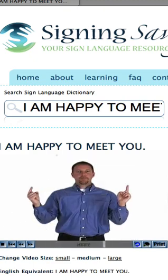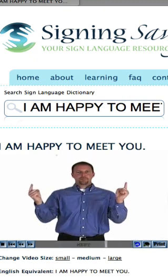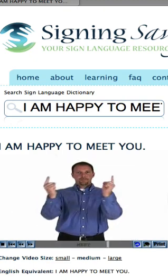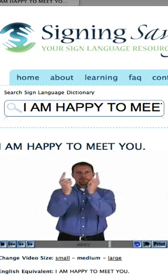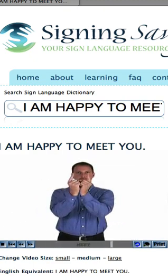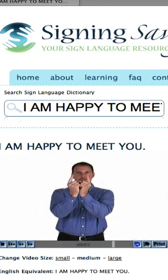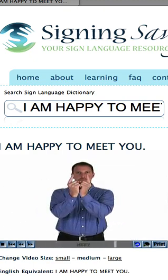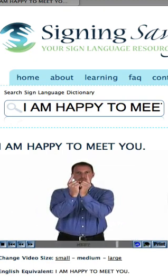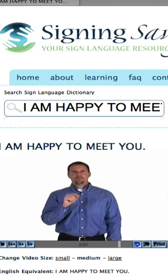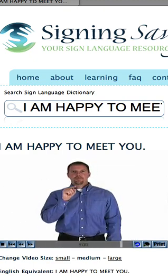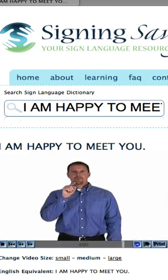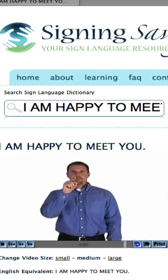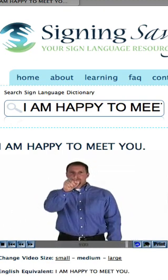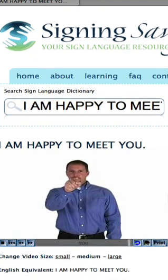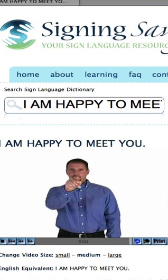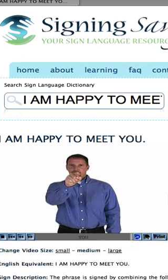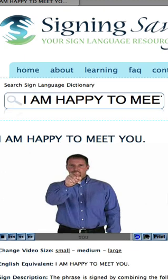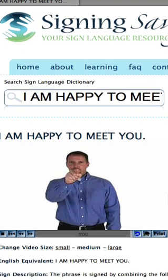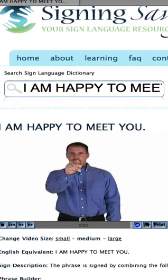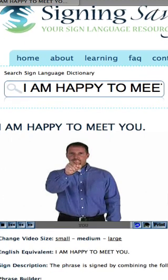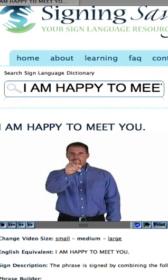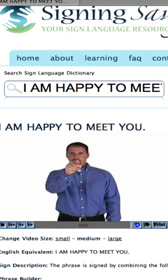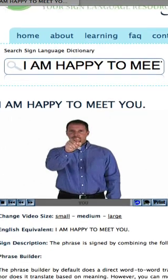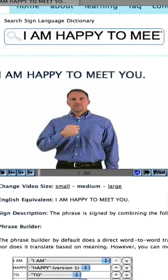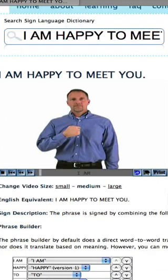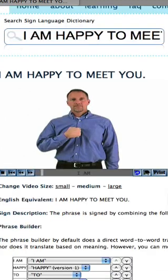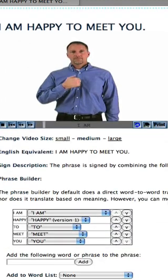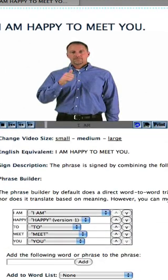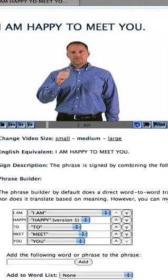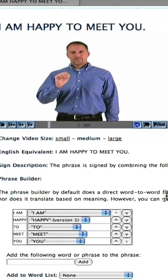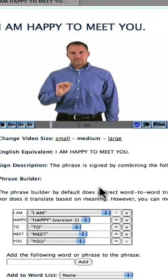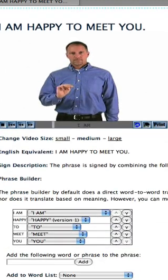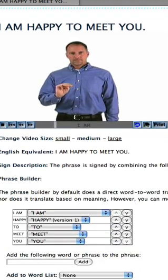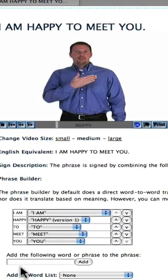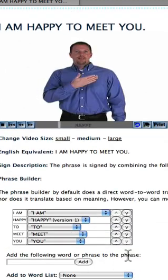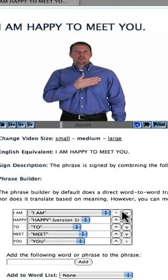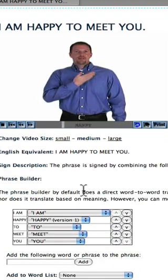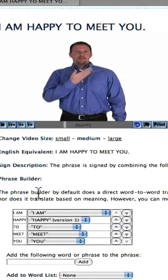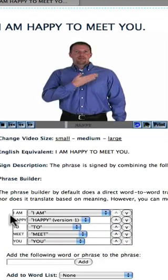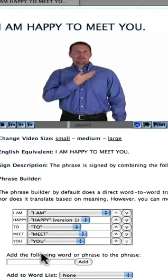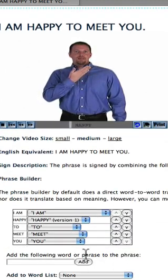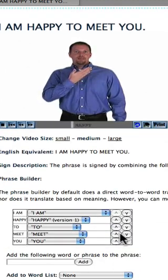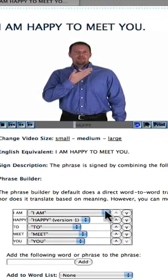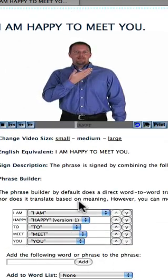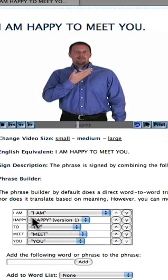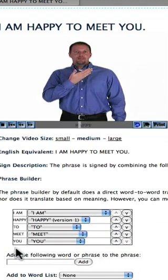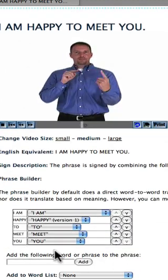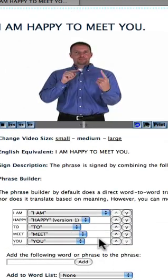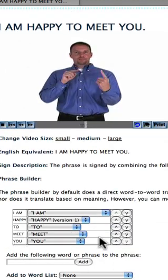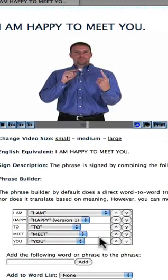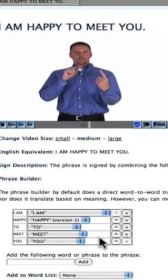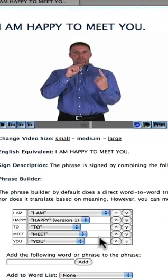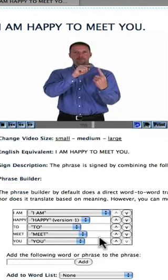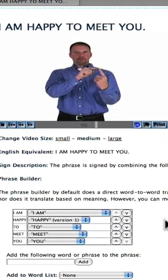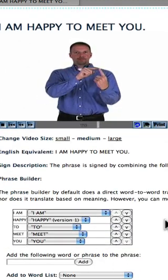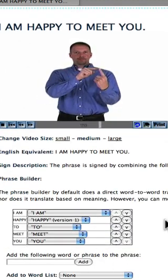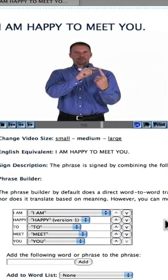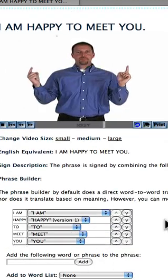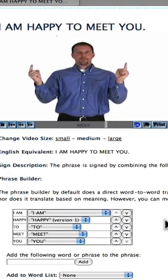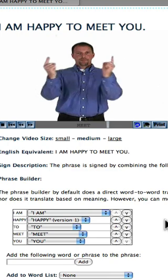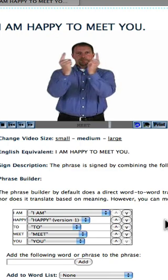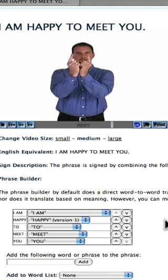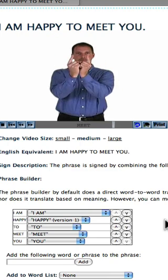that, you can always modify the interpretation or the ordering at the bottom in the Phrase Builder, which is